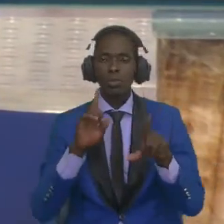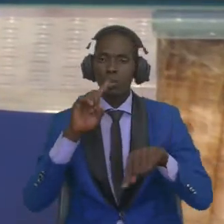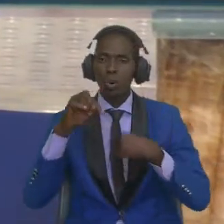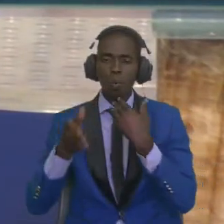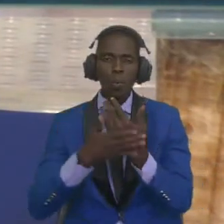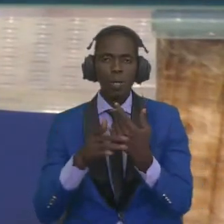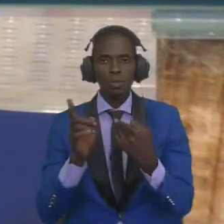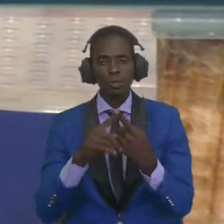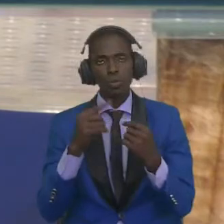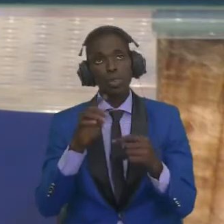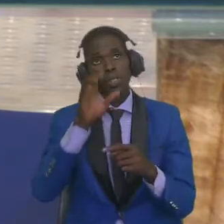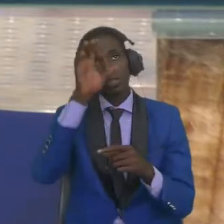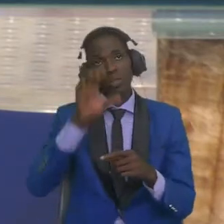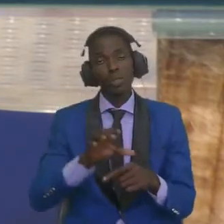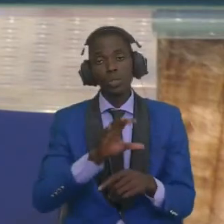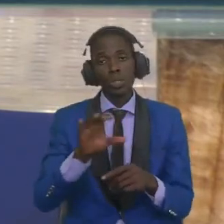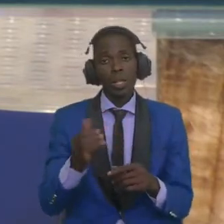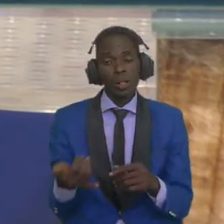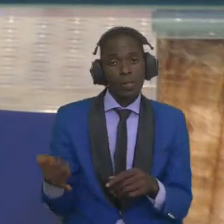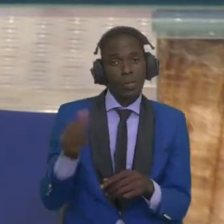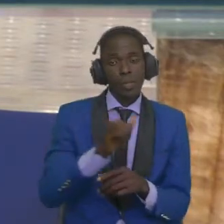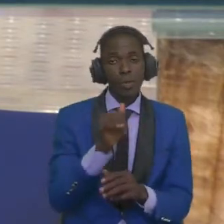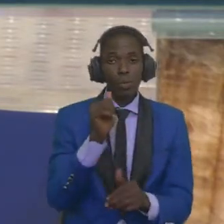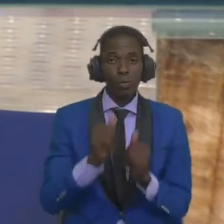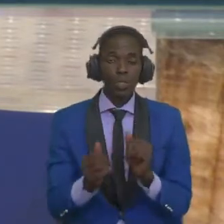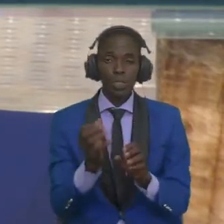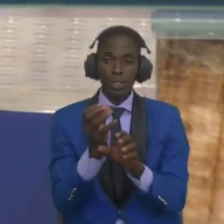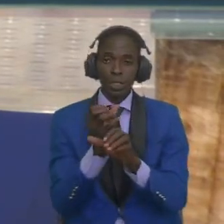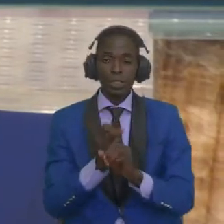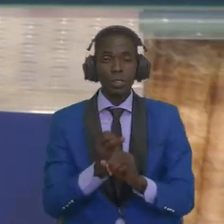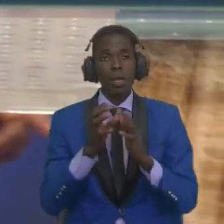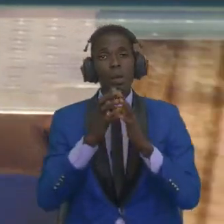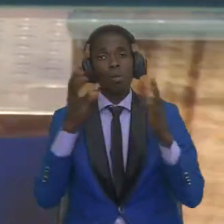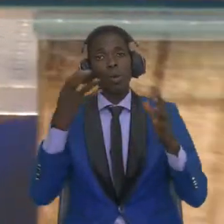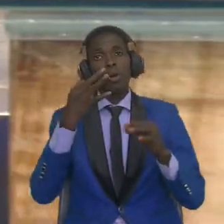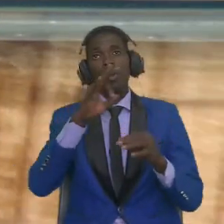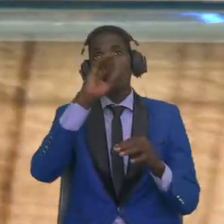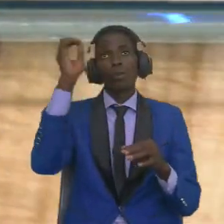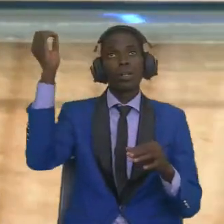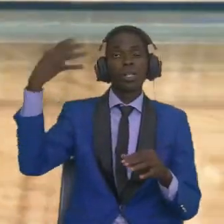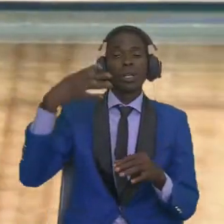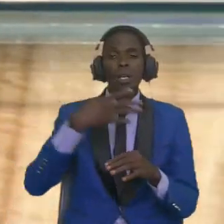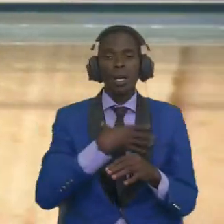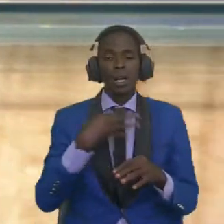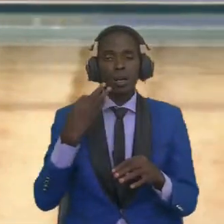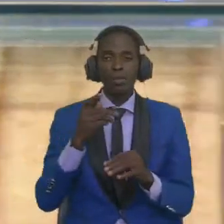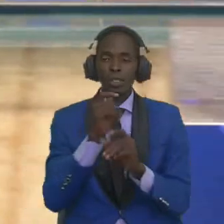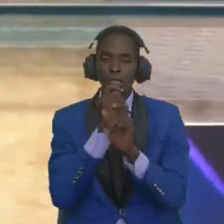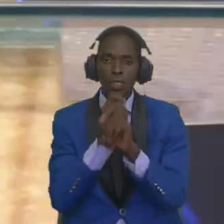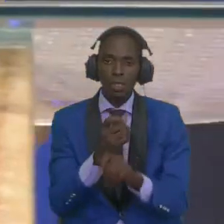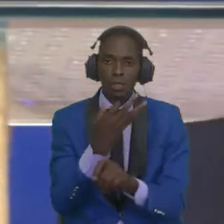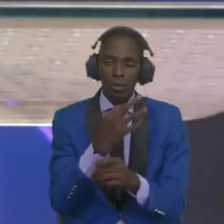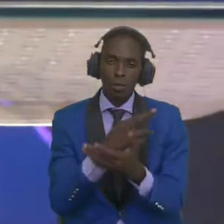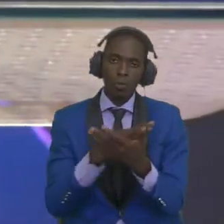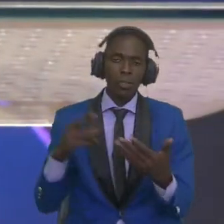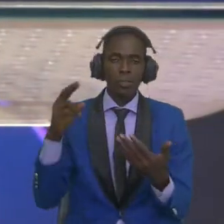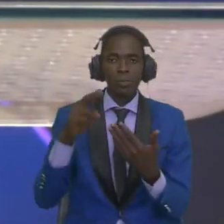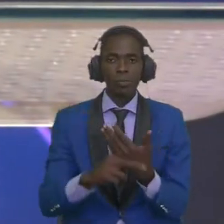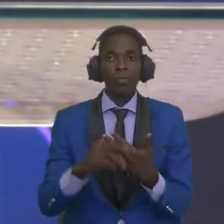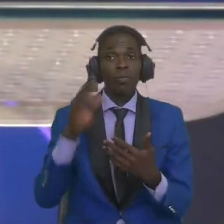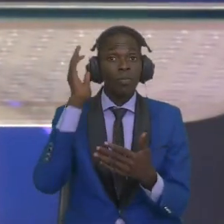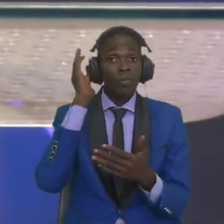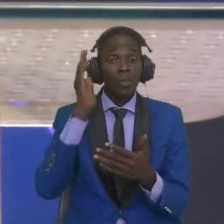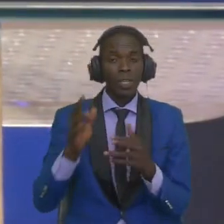the cross. They which receive abundance of grace and of the gift of righteousness